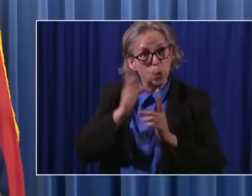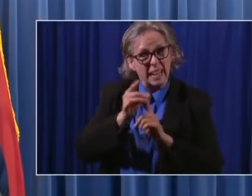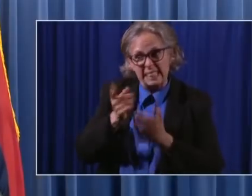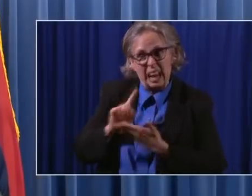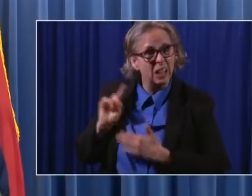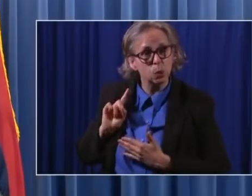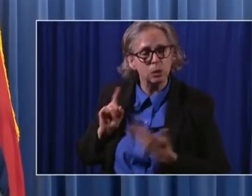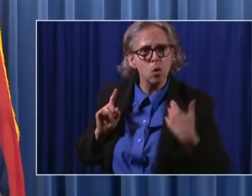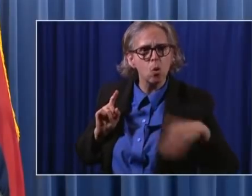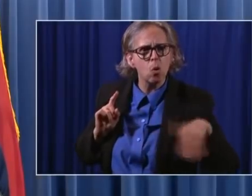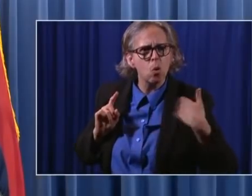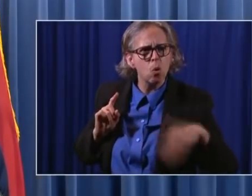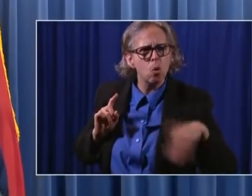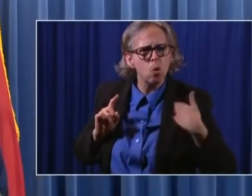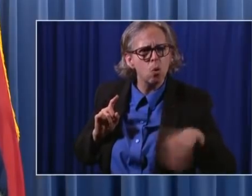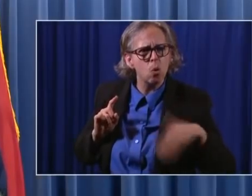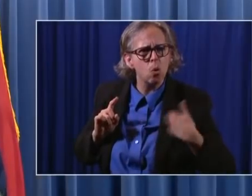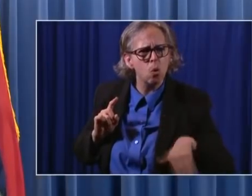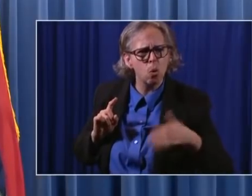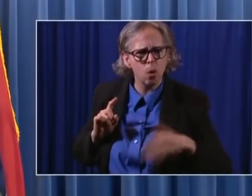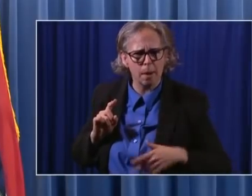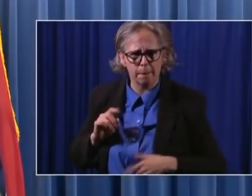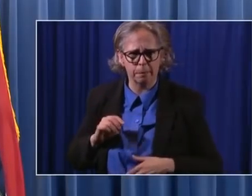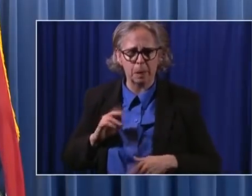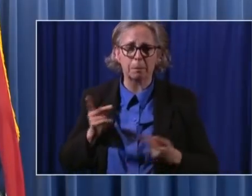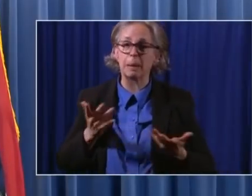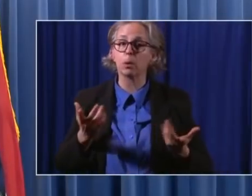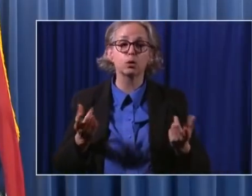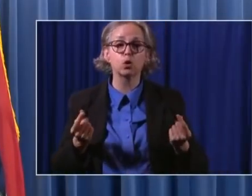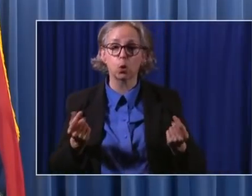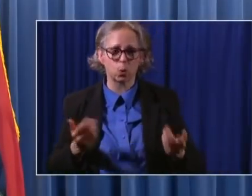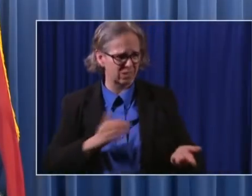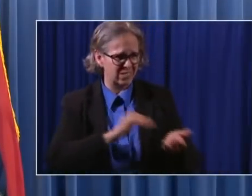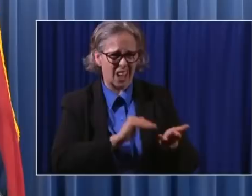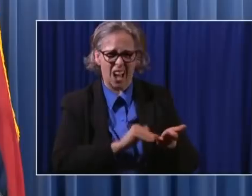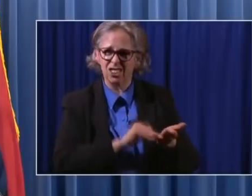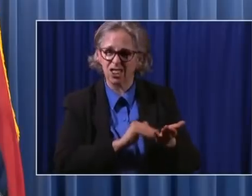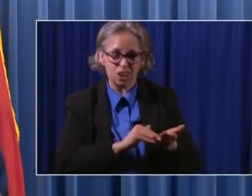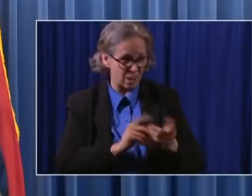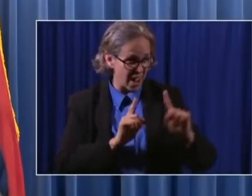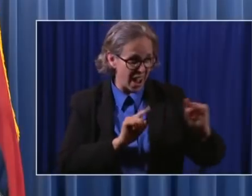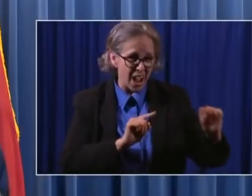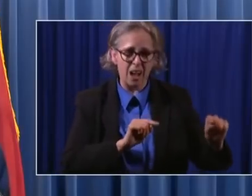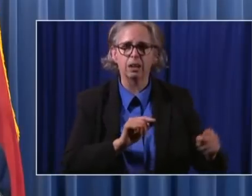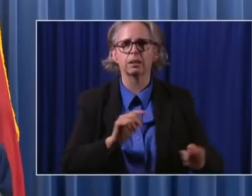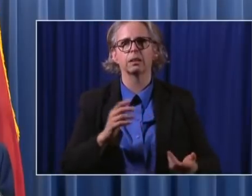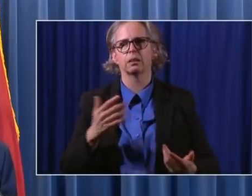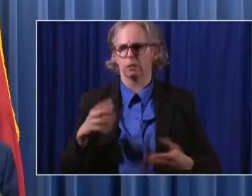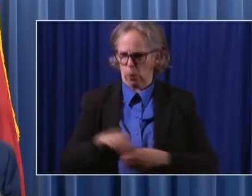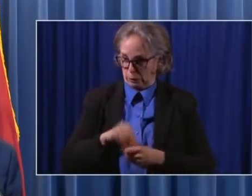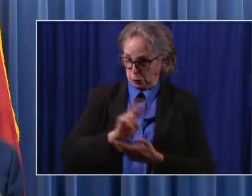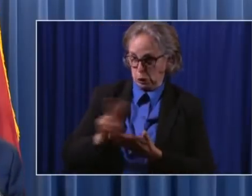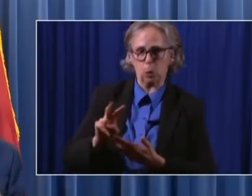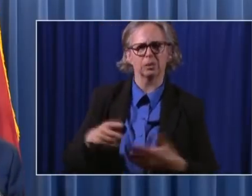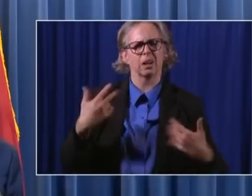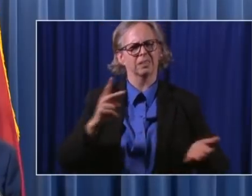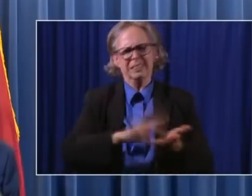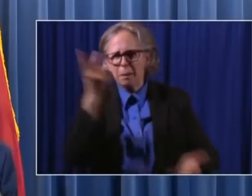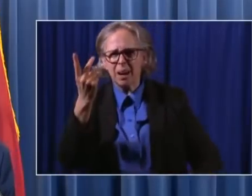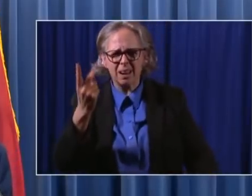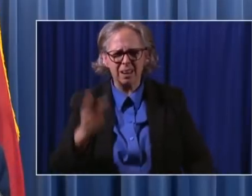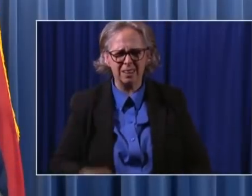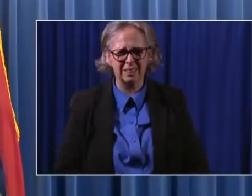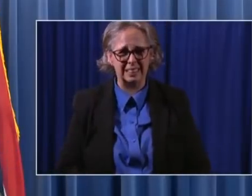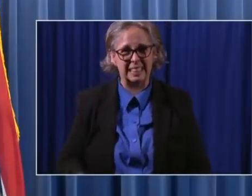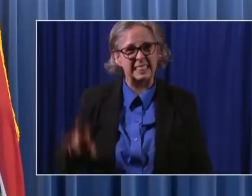medical care has increased 2.5 times during the past 3 weeks. And 3/4 of new cases are outside congregate settings, including